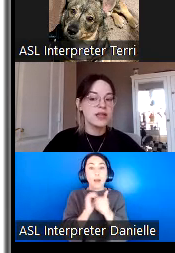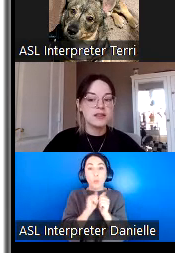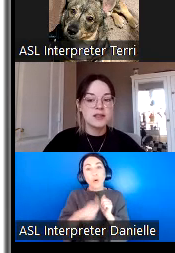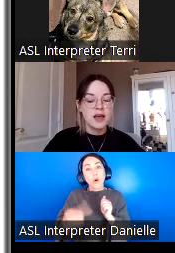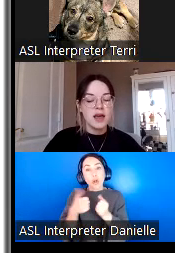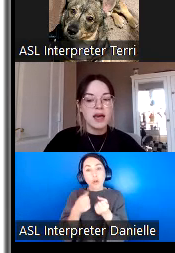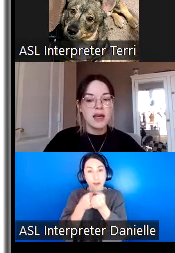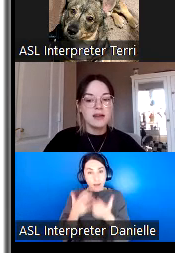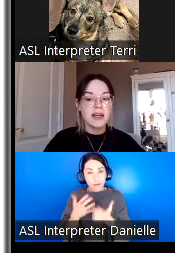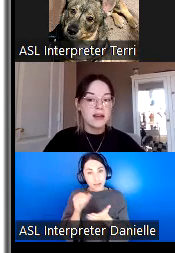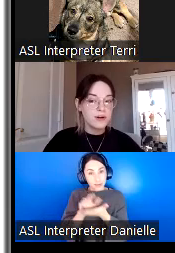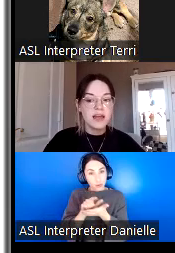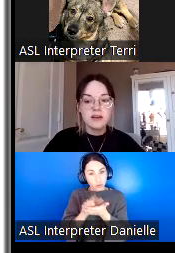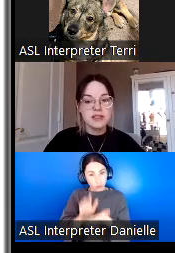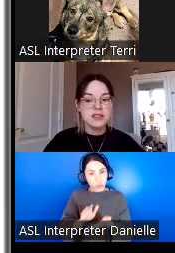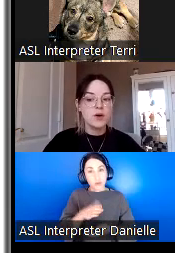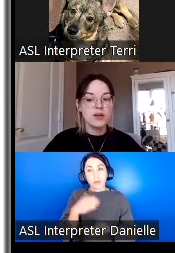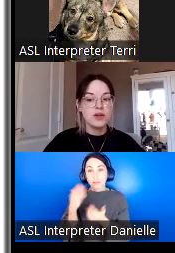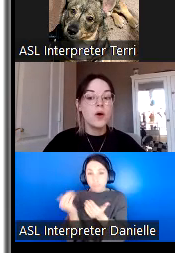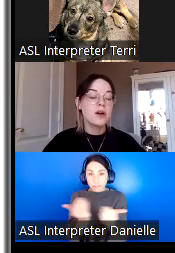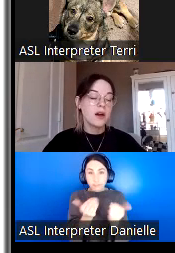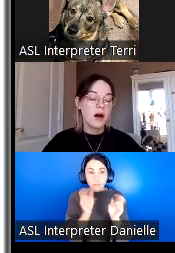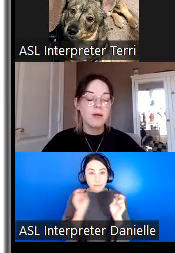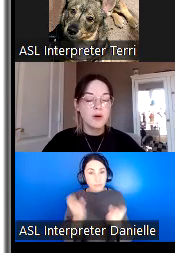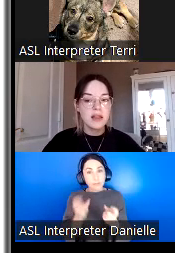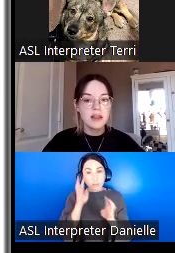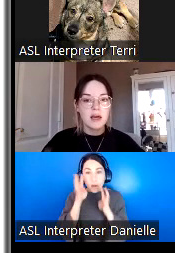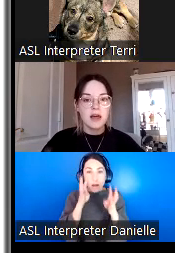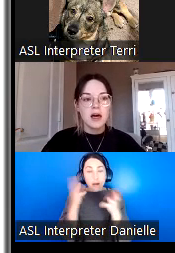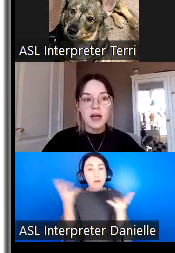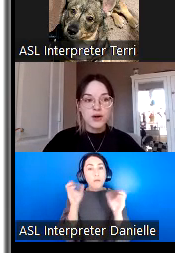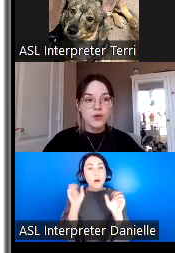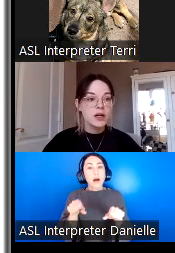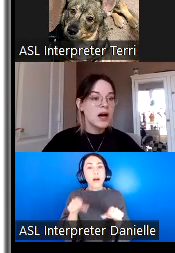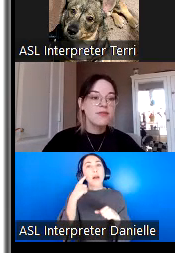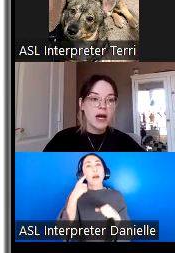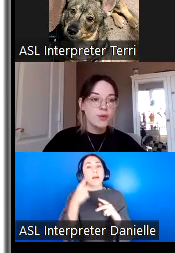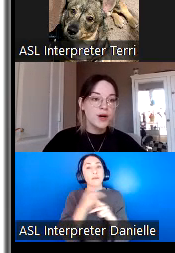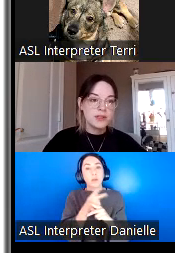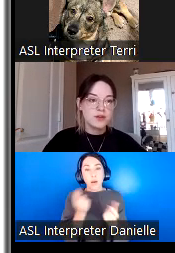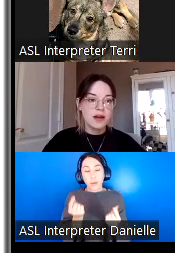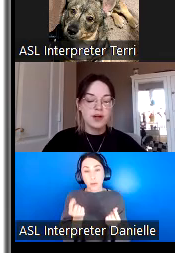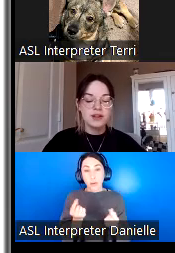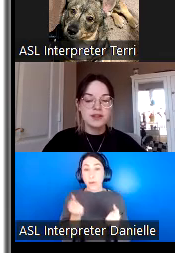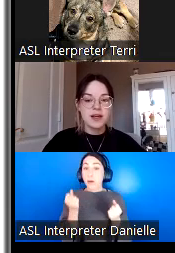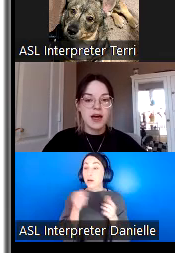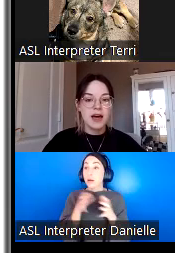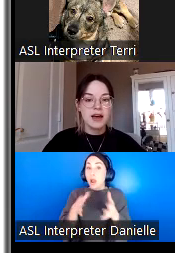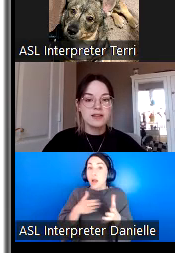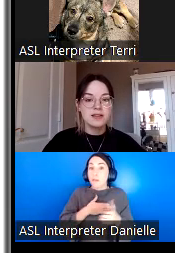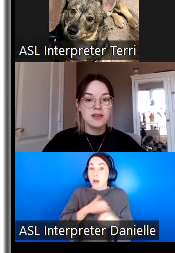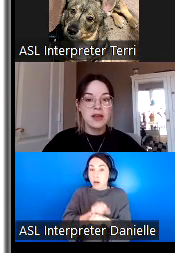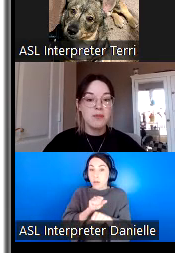and attorneys and getting creative to see what you all can come up with. I know a lot of my work with